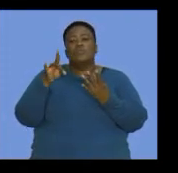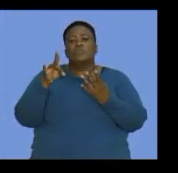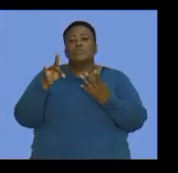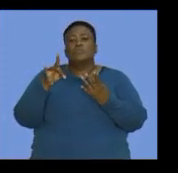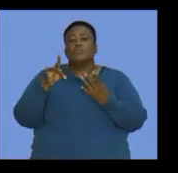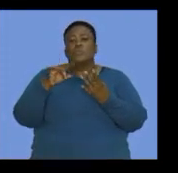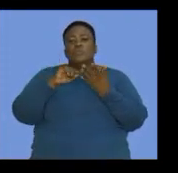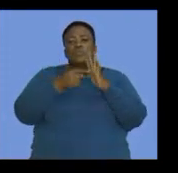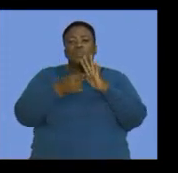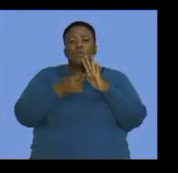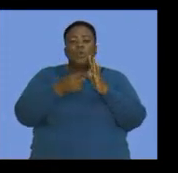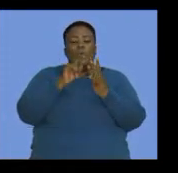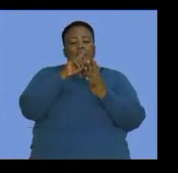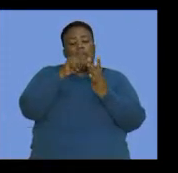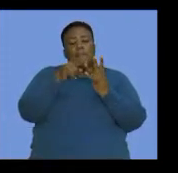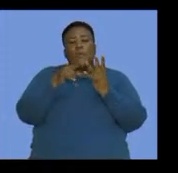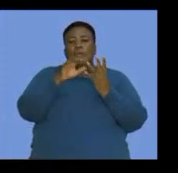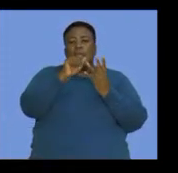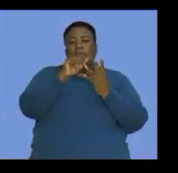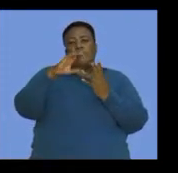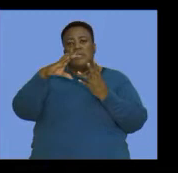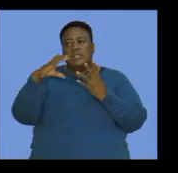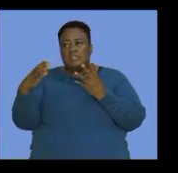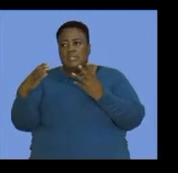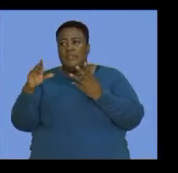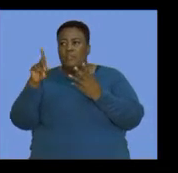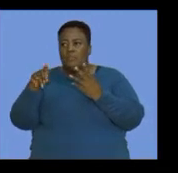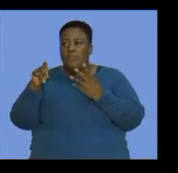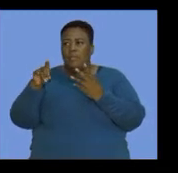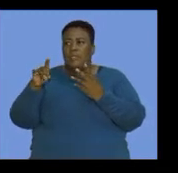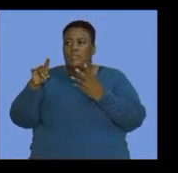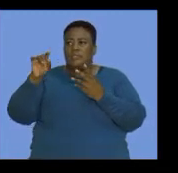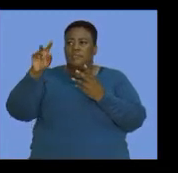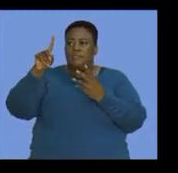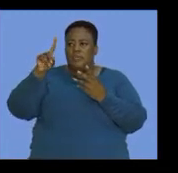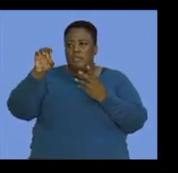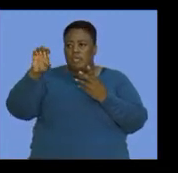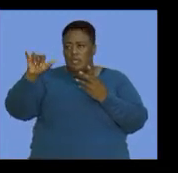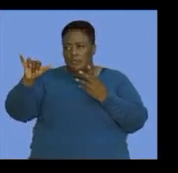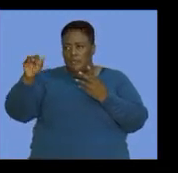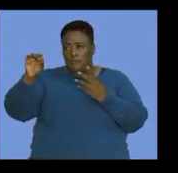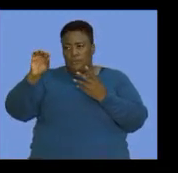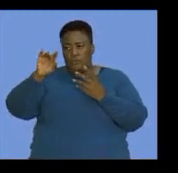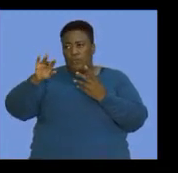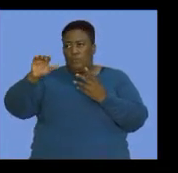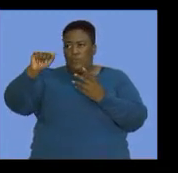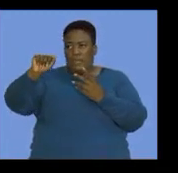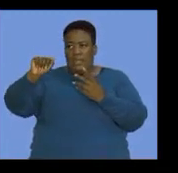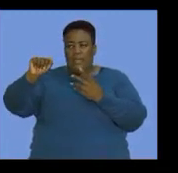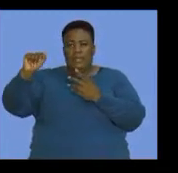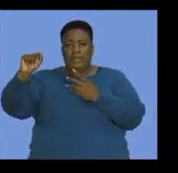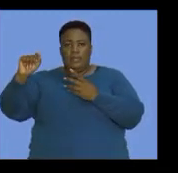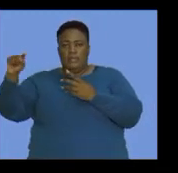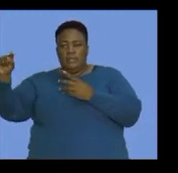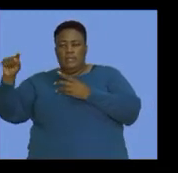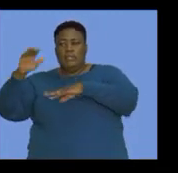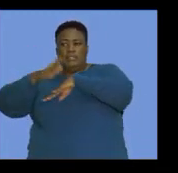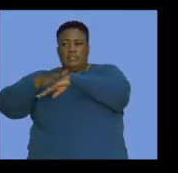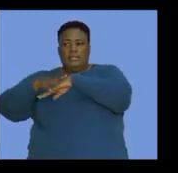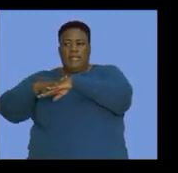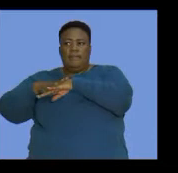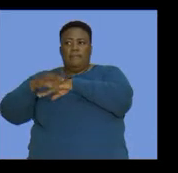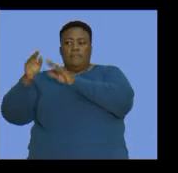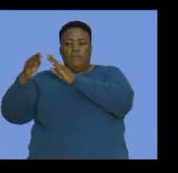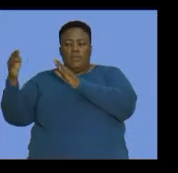to indicate the labels as A, B, and C, then you would have to put in a key here where you would indicate that A is